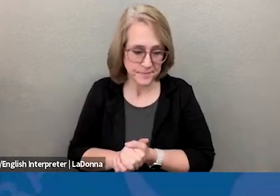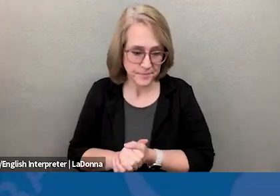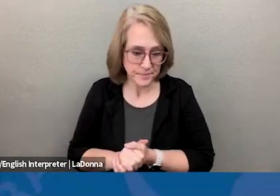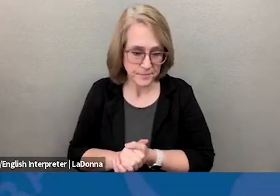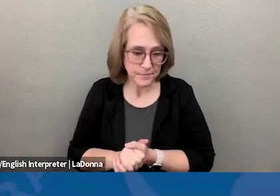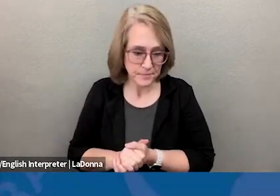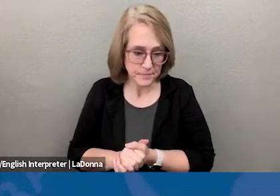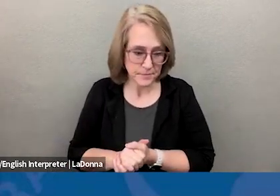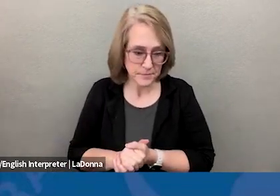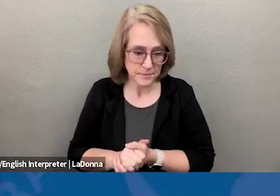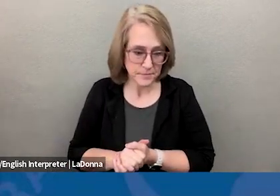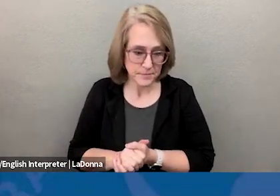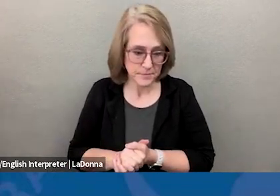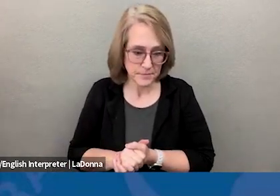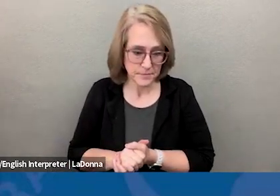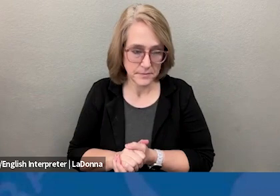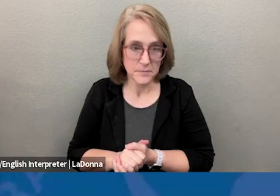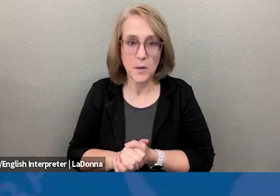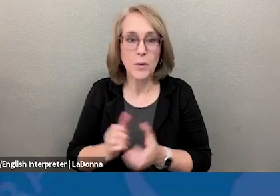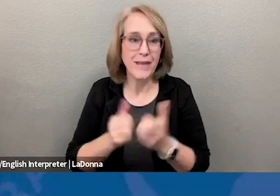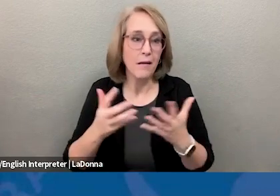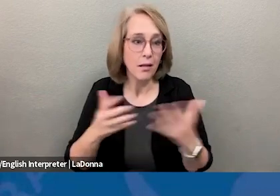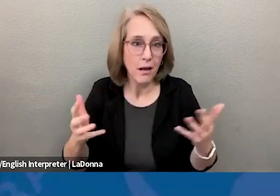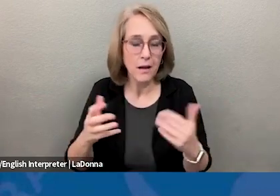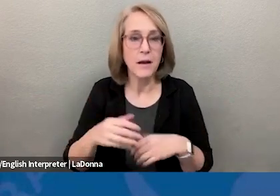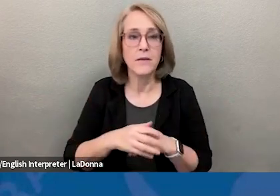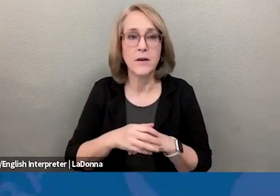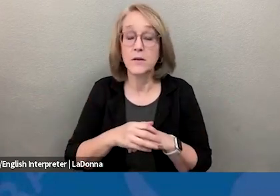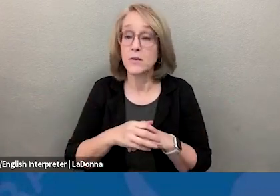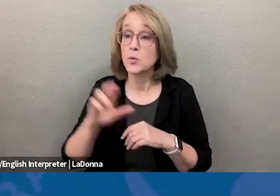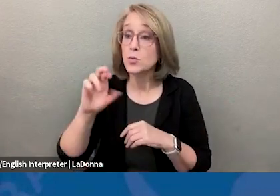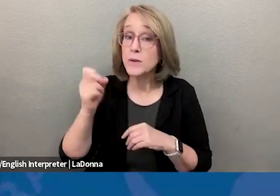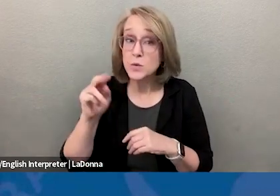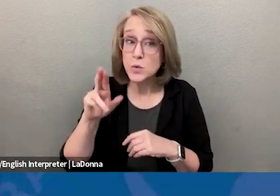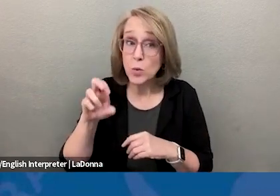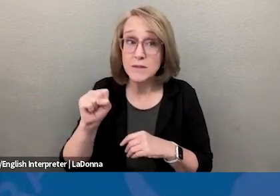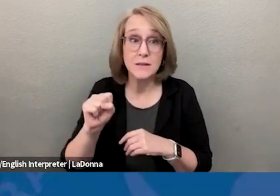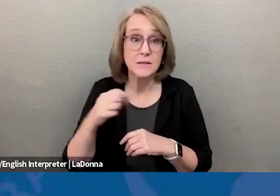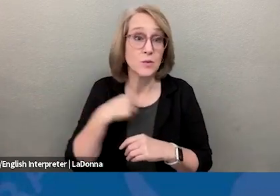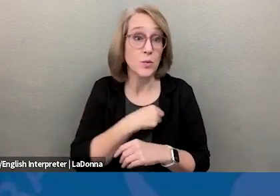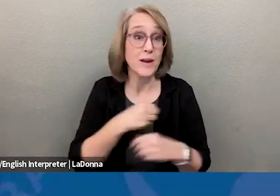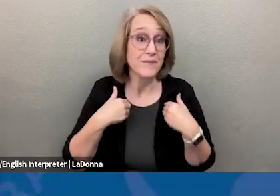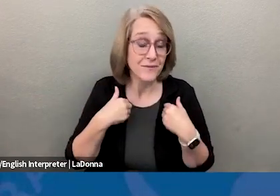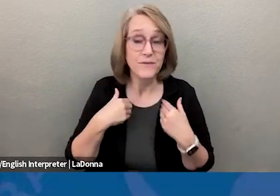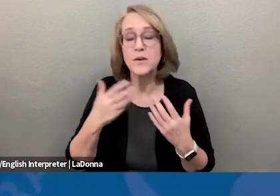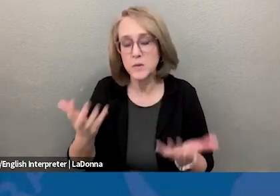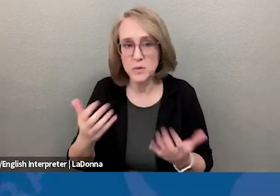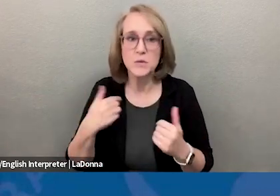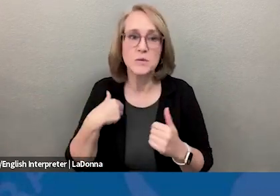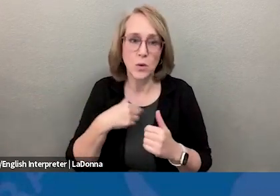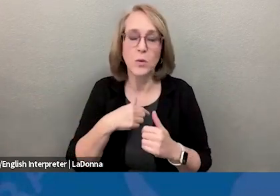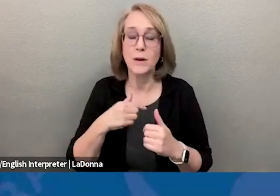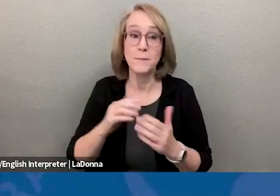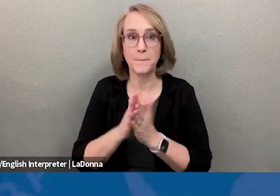we've done a lot without putting money toward it, and just using what resources we have. But I just have to say it really got